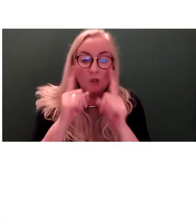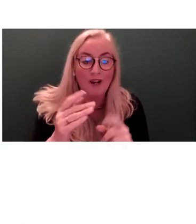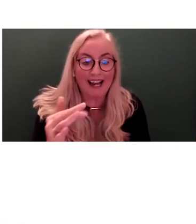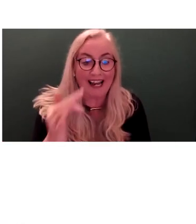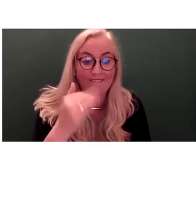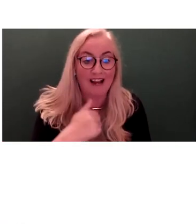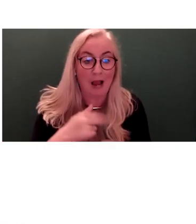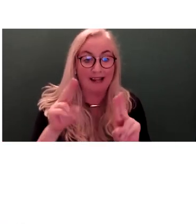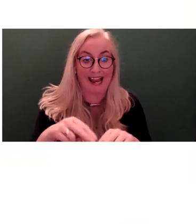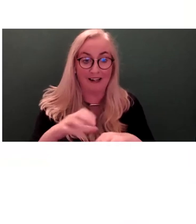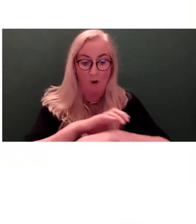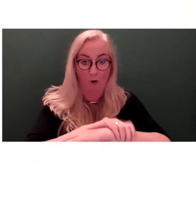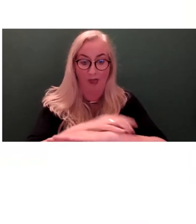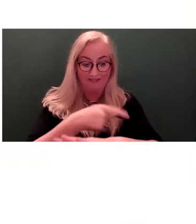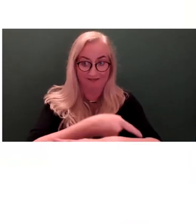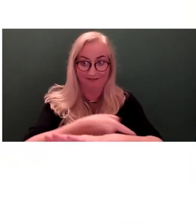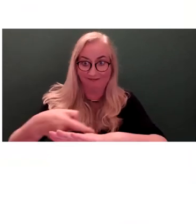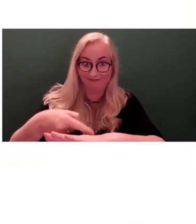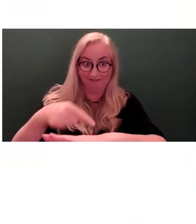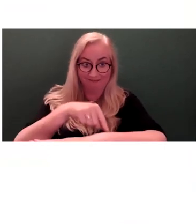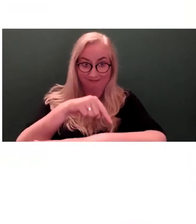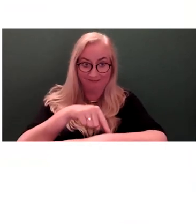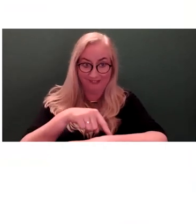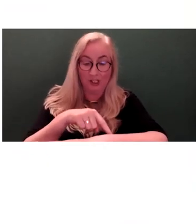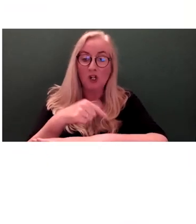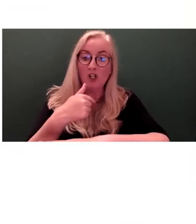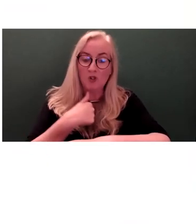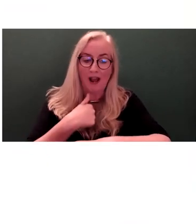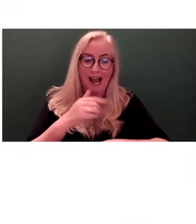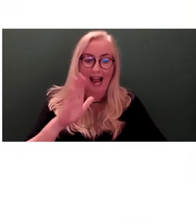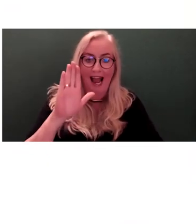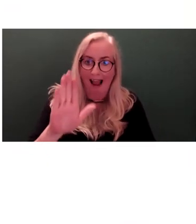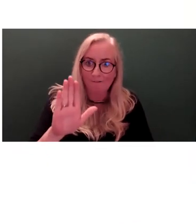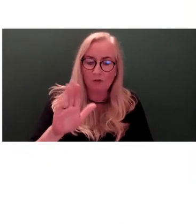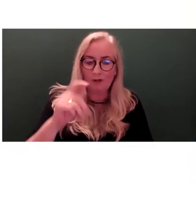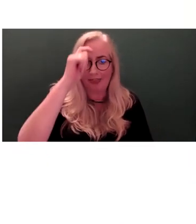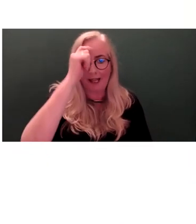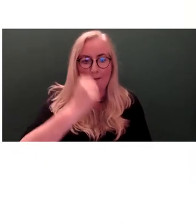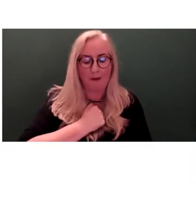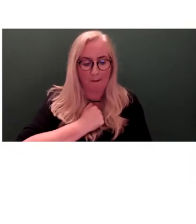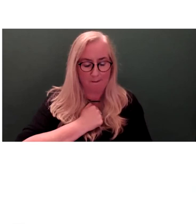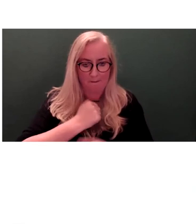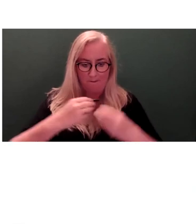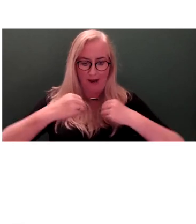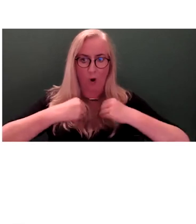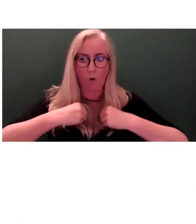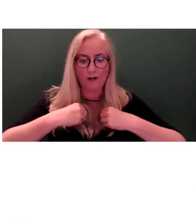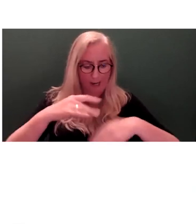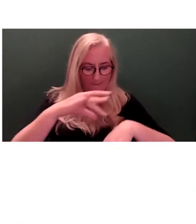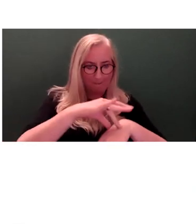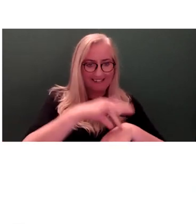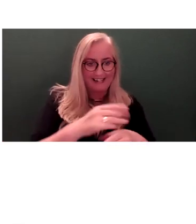to hold on to them. So I have to put my own medical needs